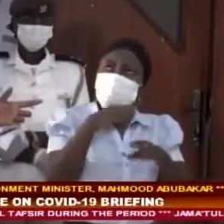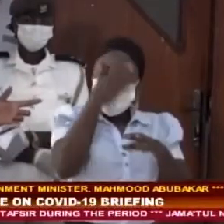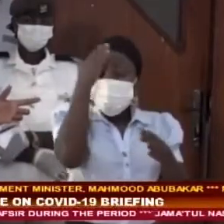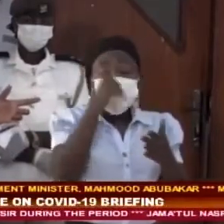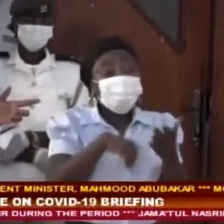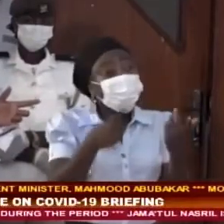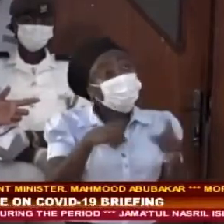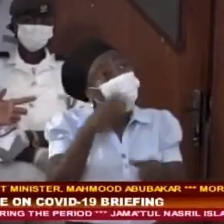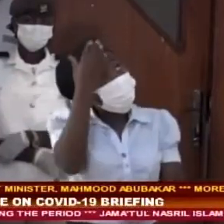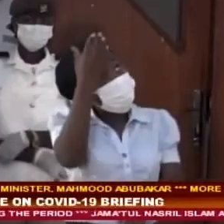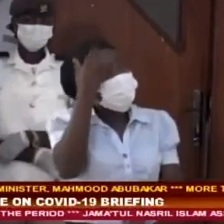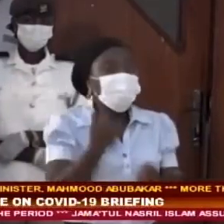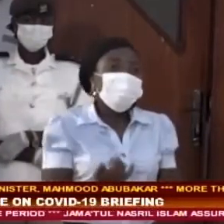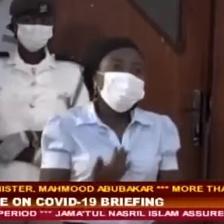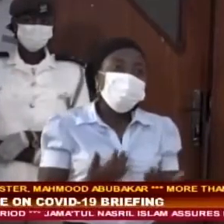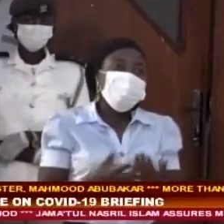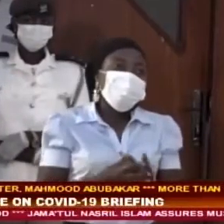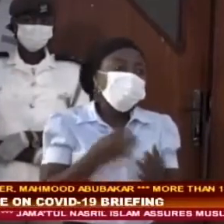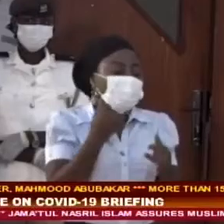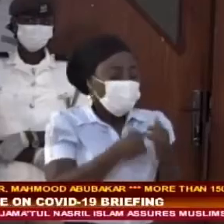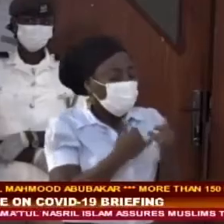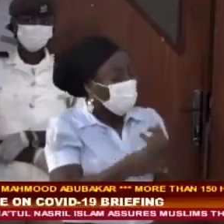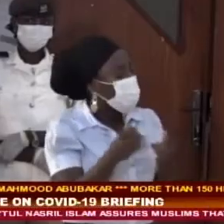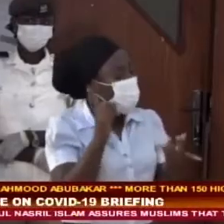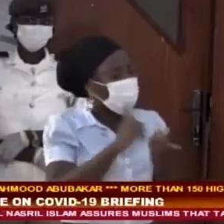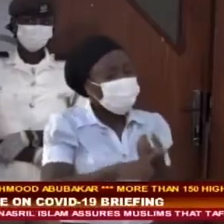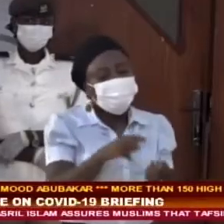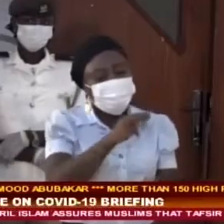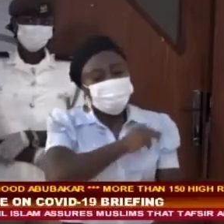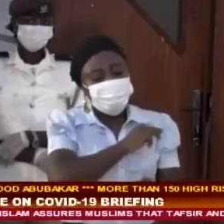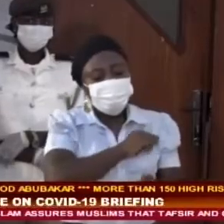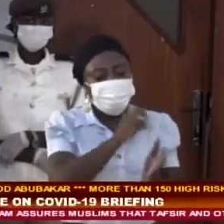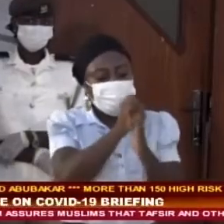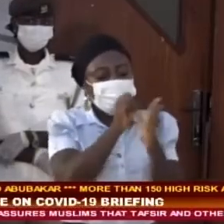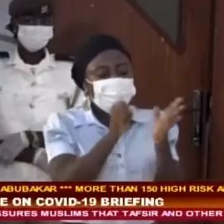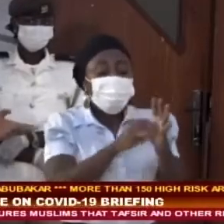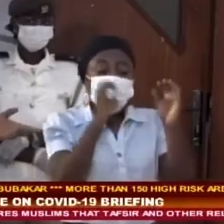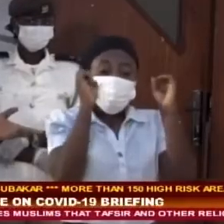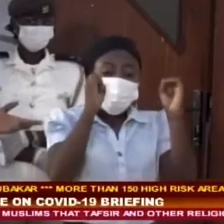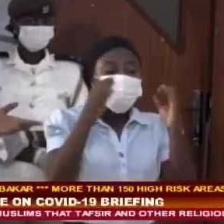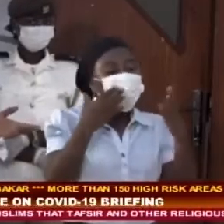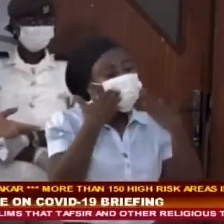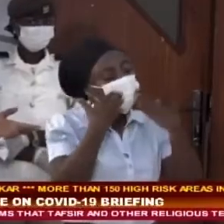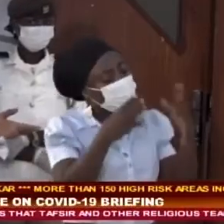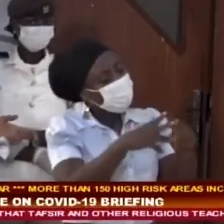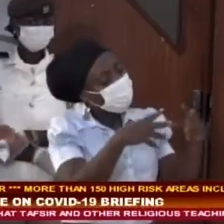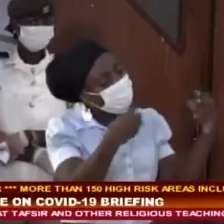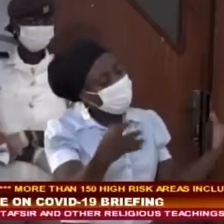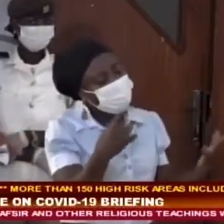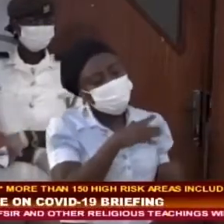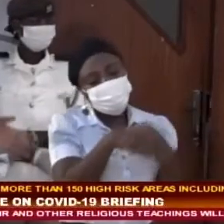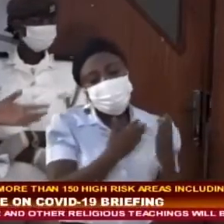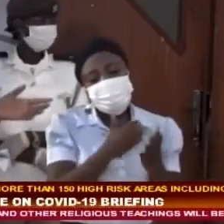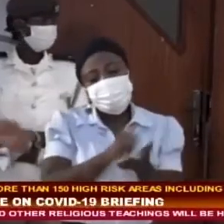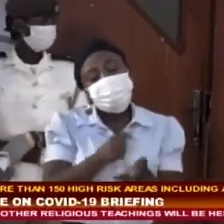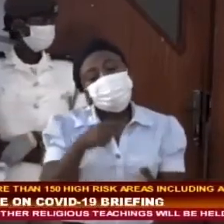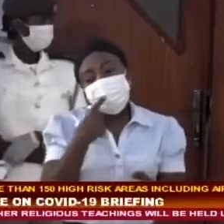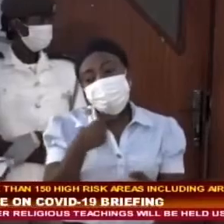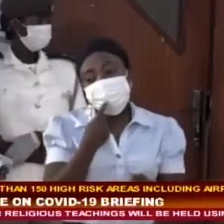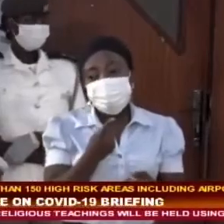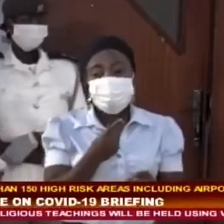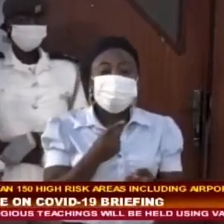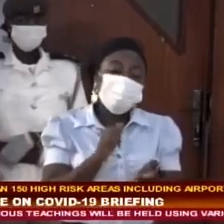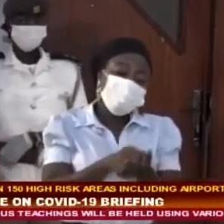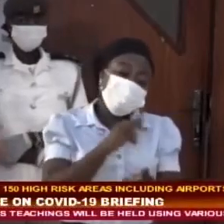understand really. And finally, to the Minister of State for Education, well, thank you for all that you have said in terms of what